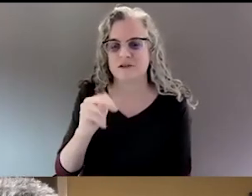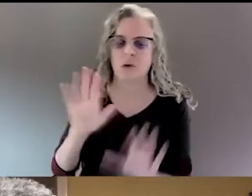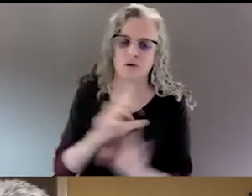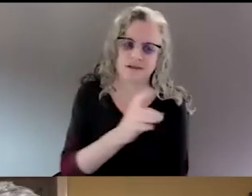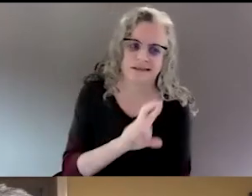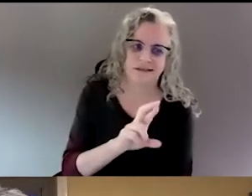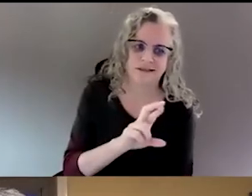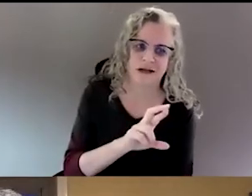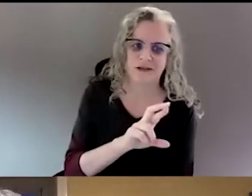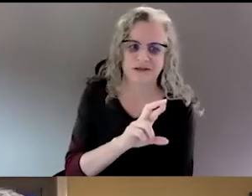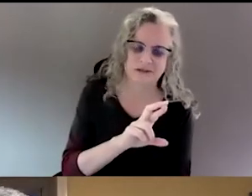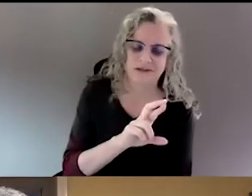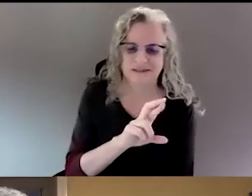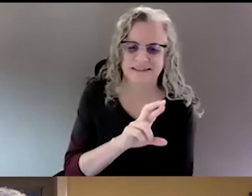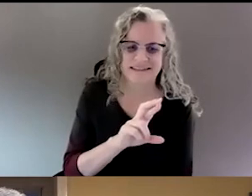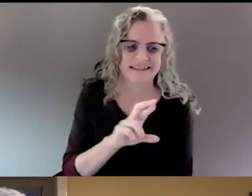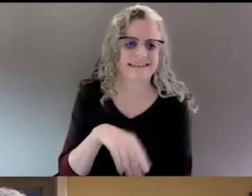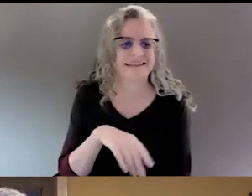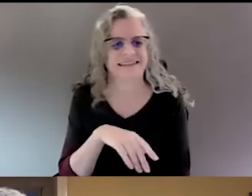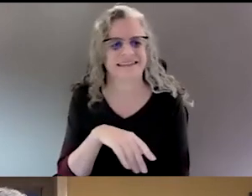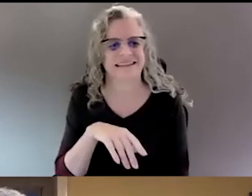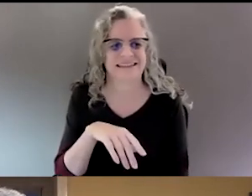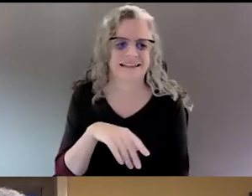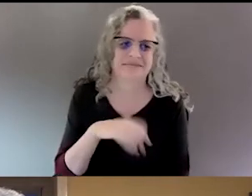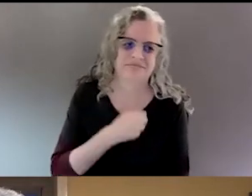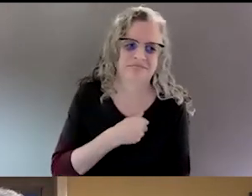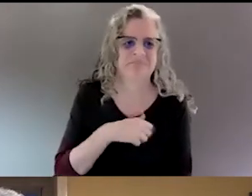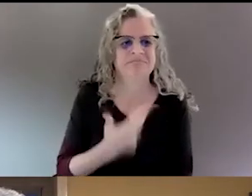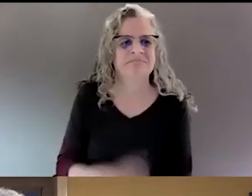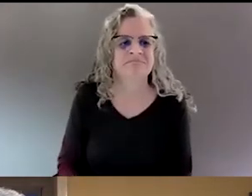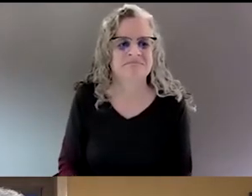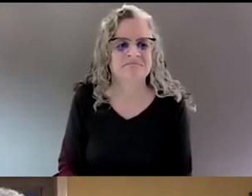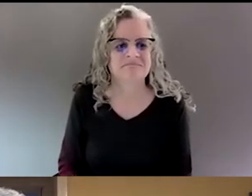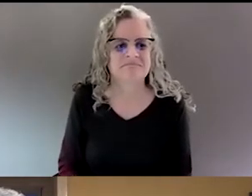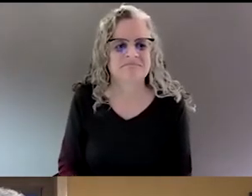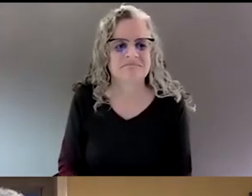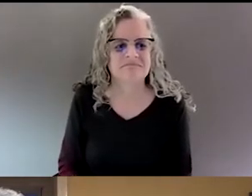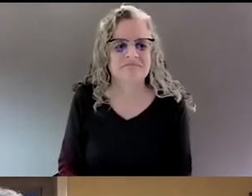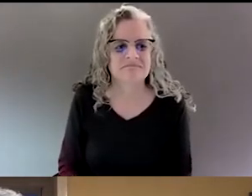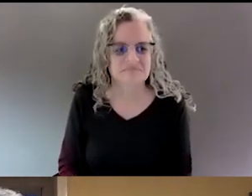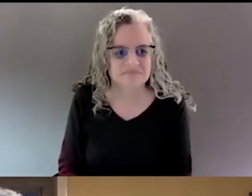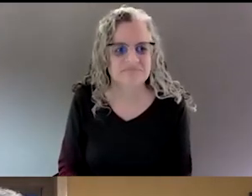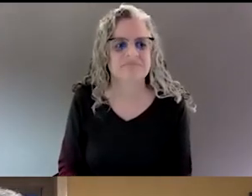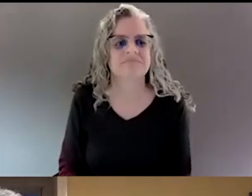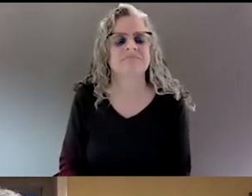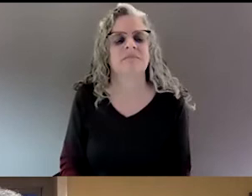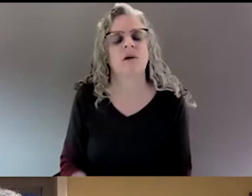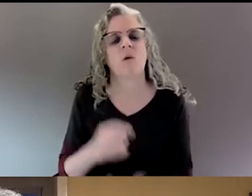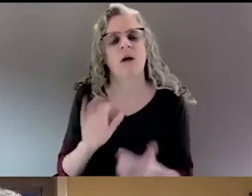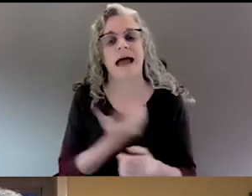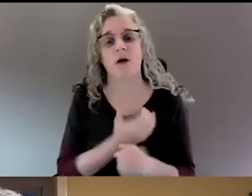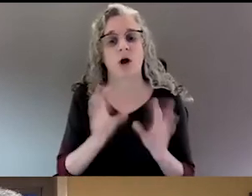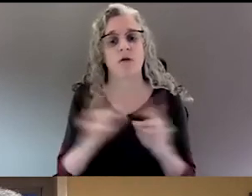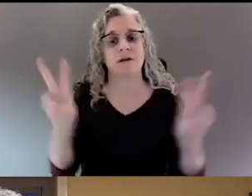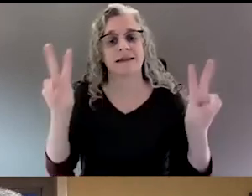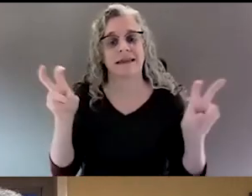this recording. As you think about the theme of this conference and achieving equity in the next decade, what are